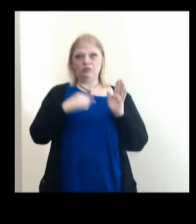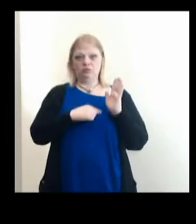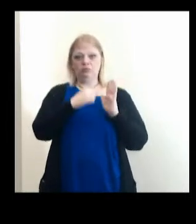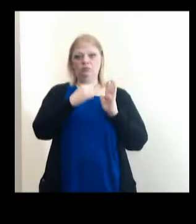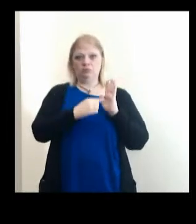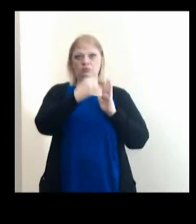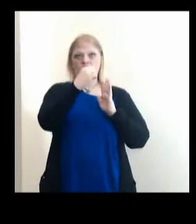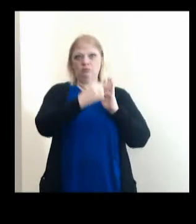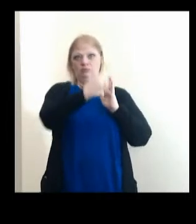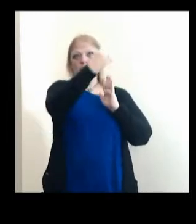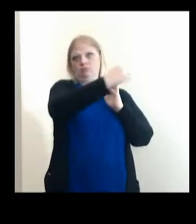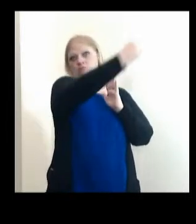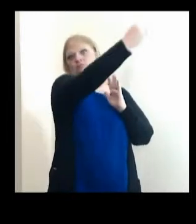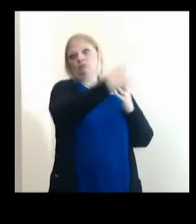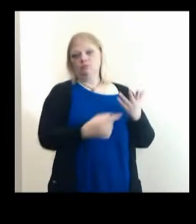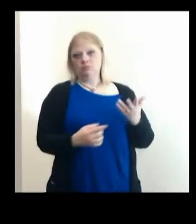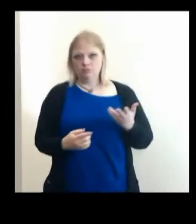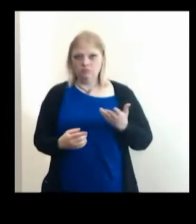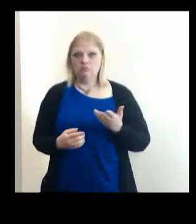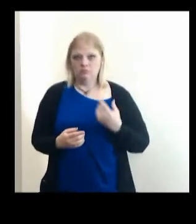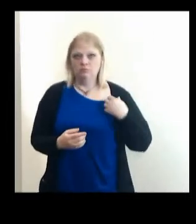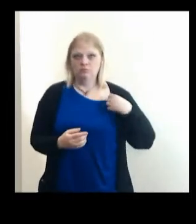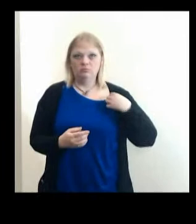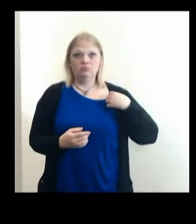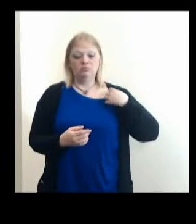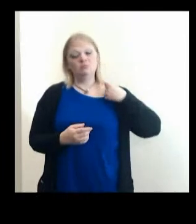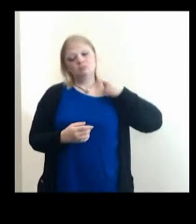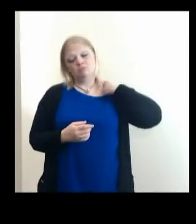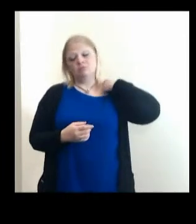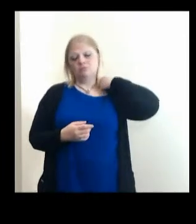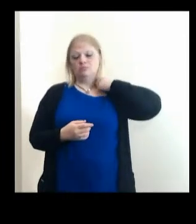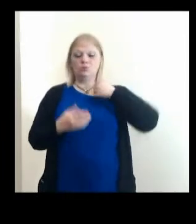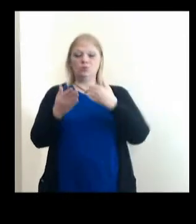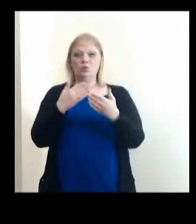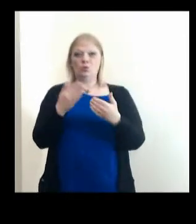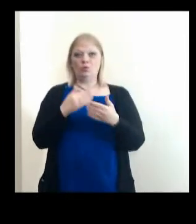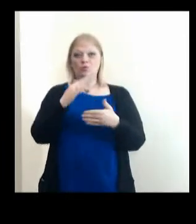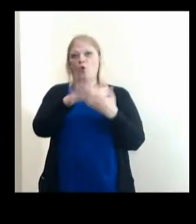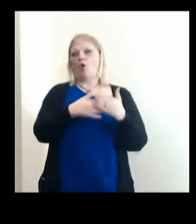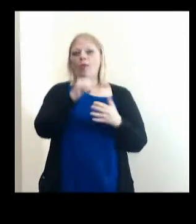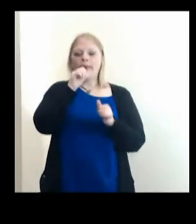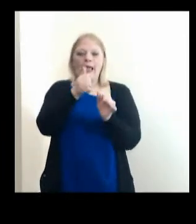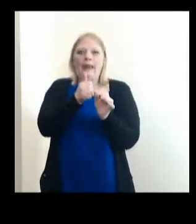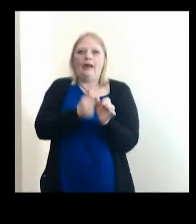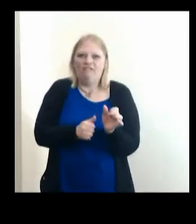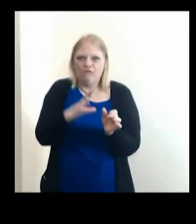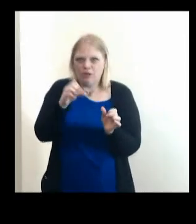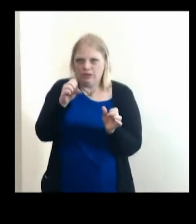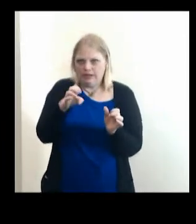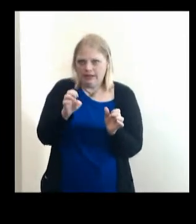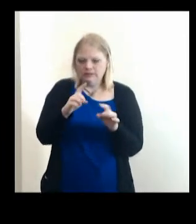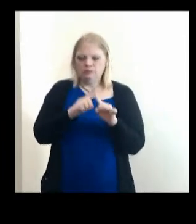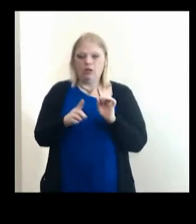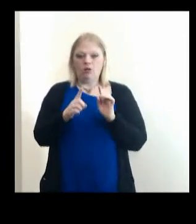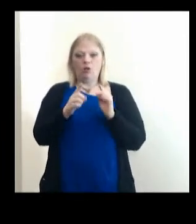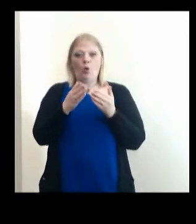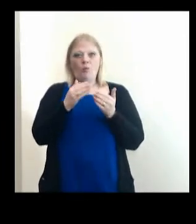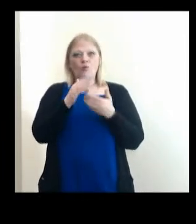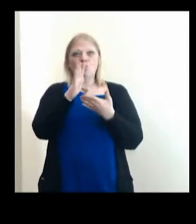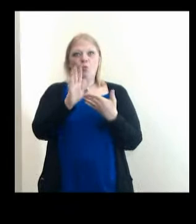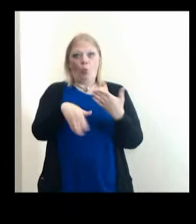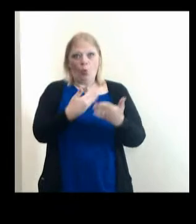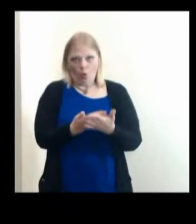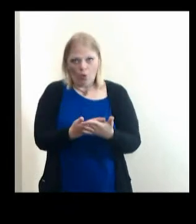increasing. And this is almost all, not every case, but almost all